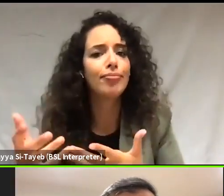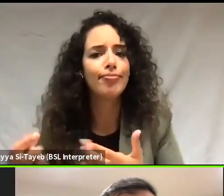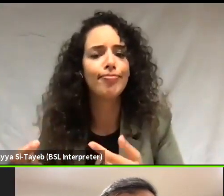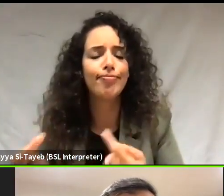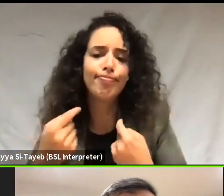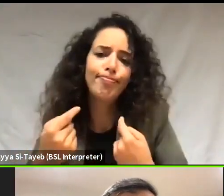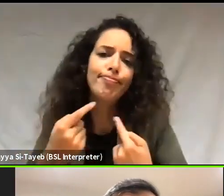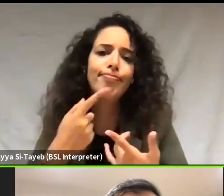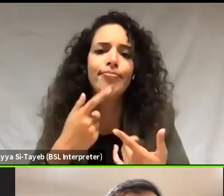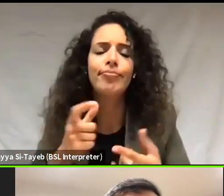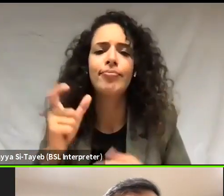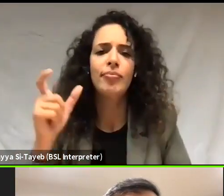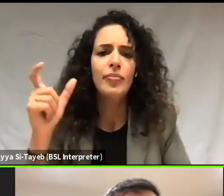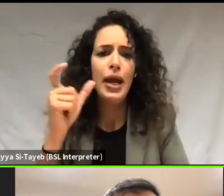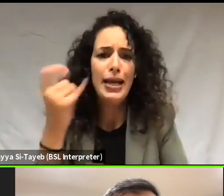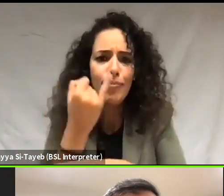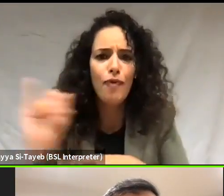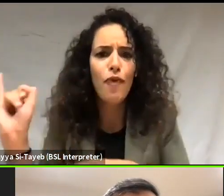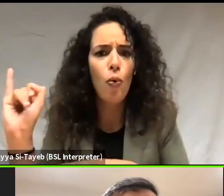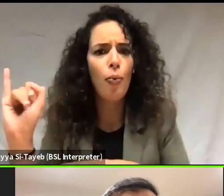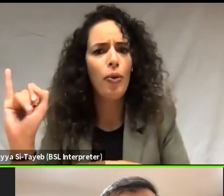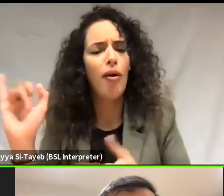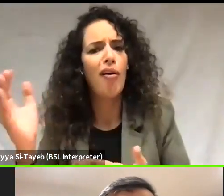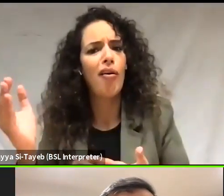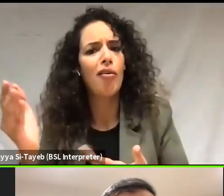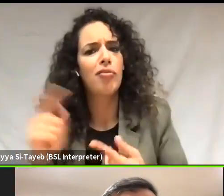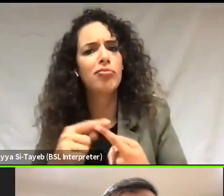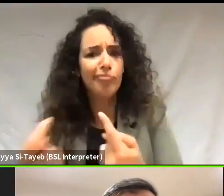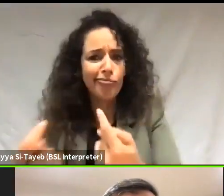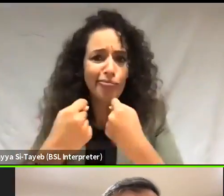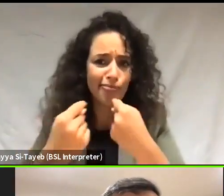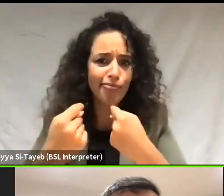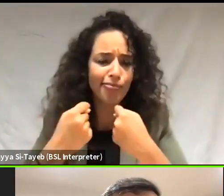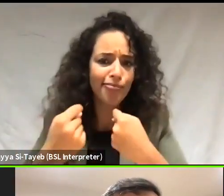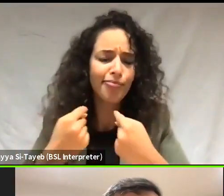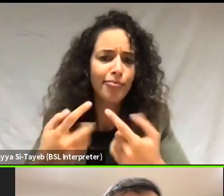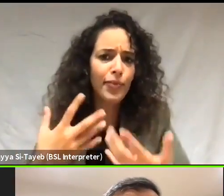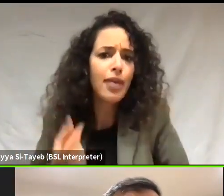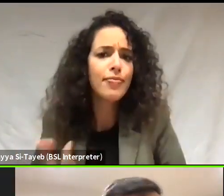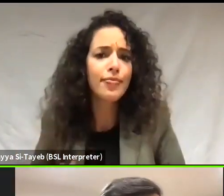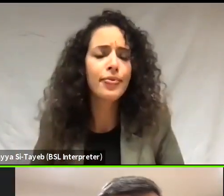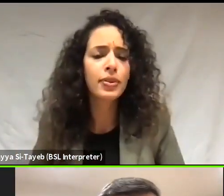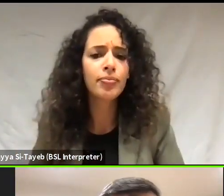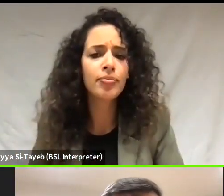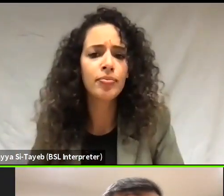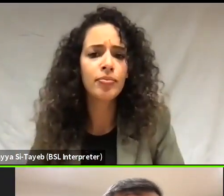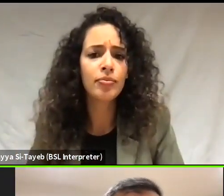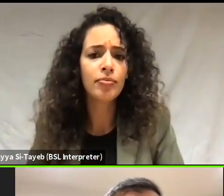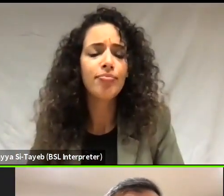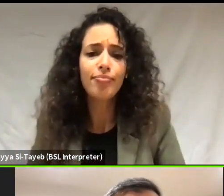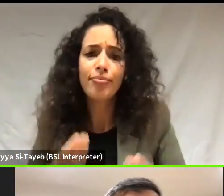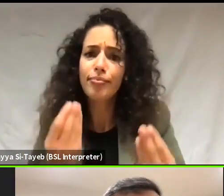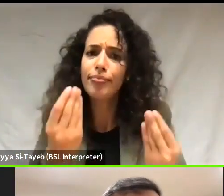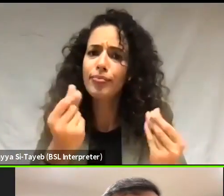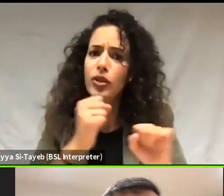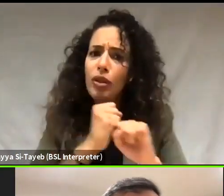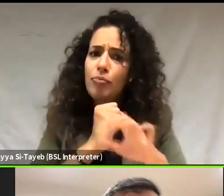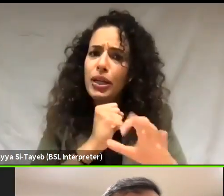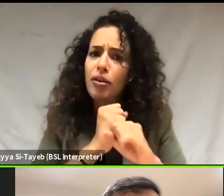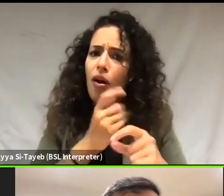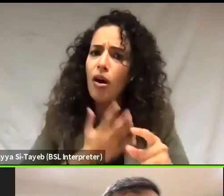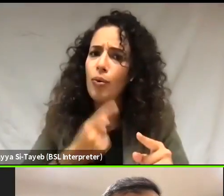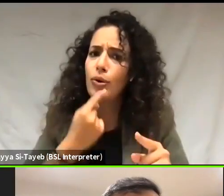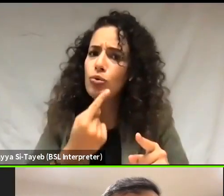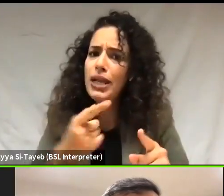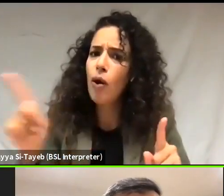Islamophobia, to attacks from different level, especially from some of the media, I don't want to say all the media, but